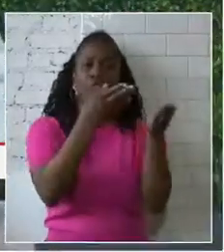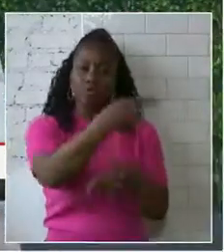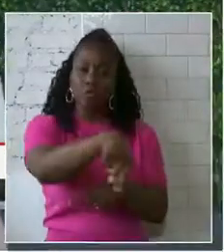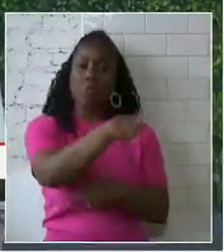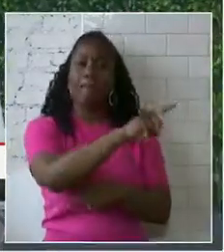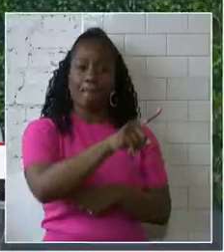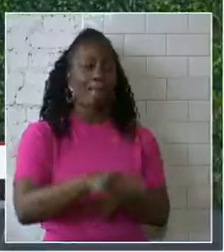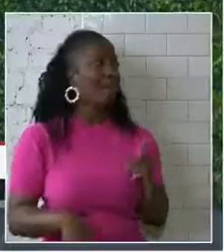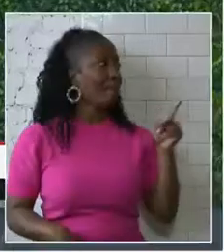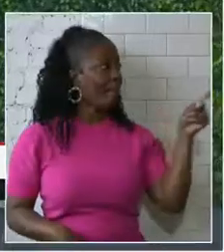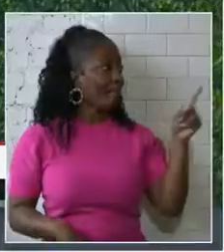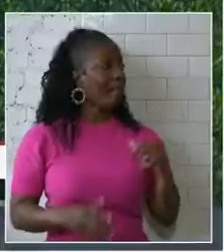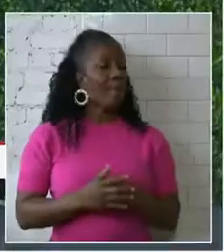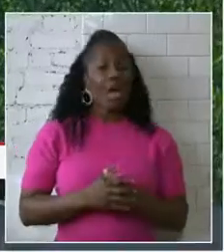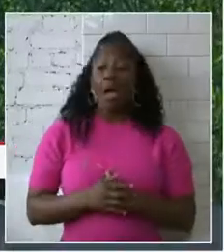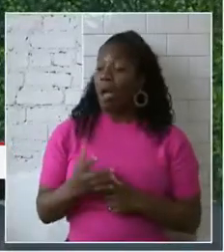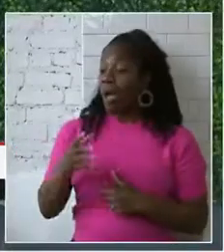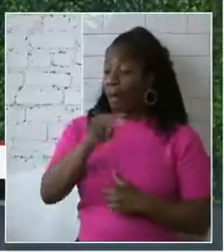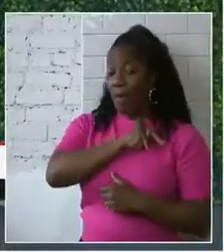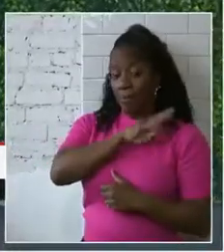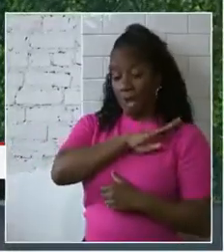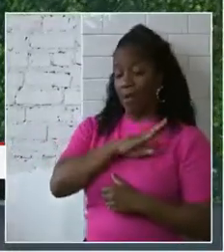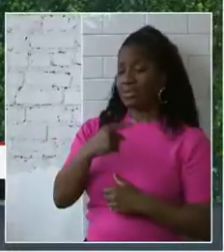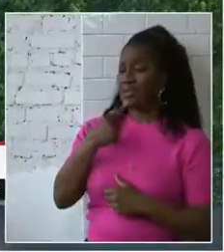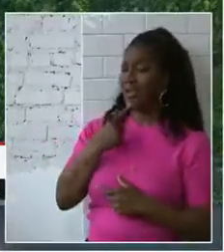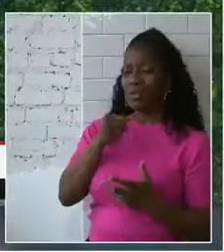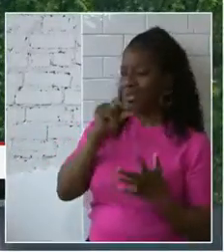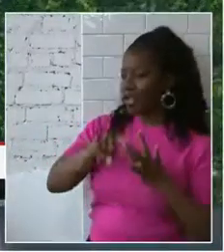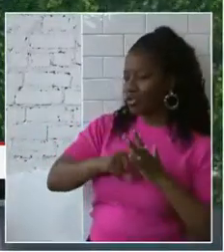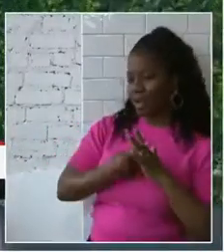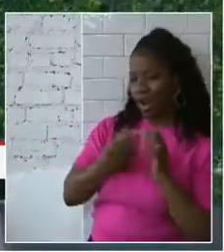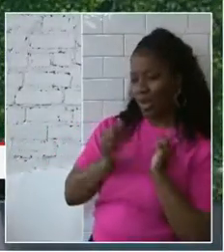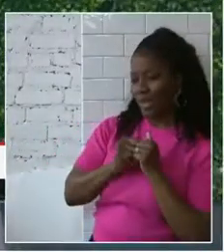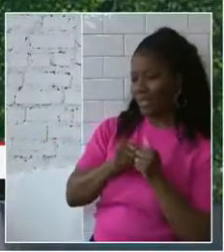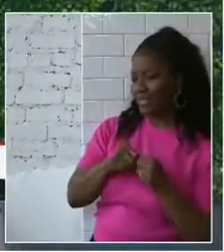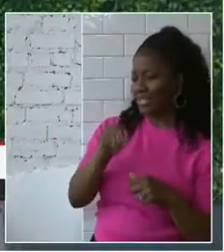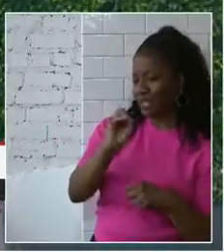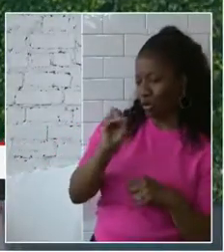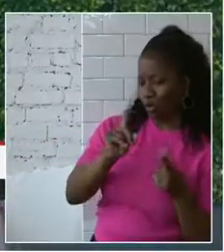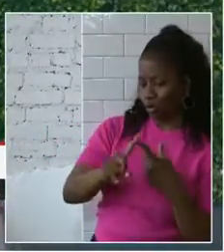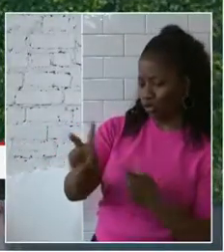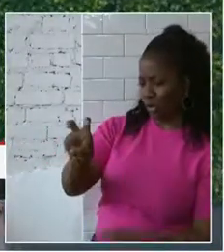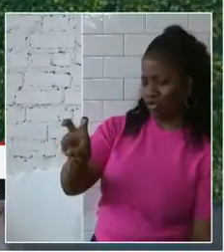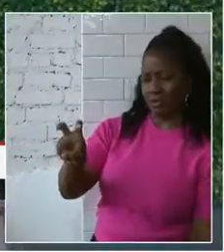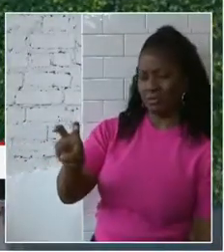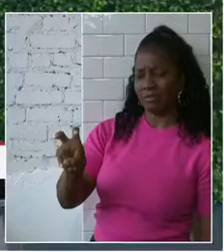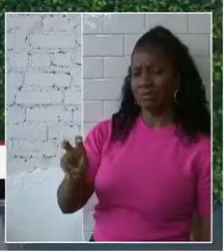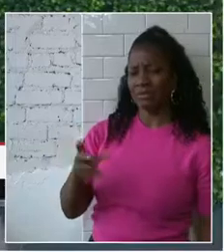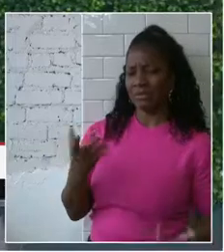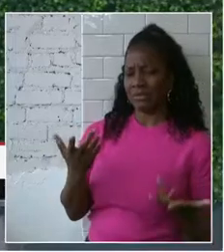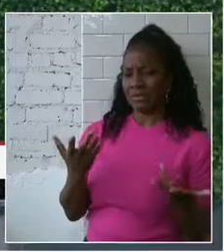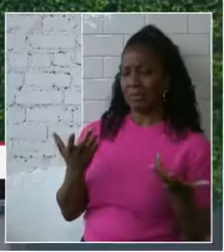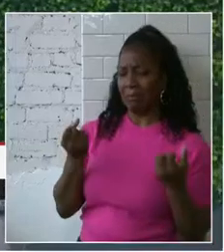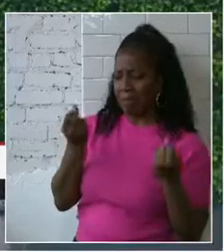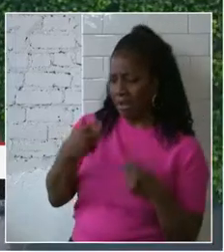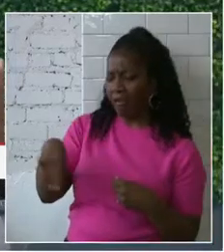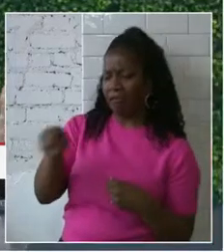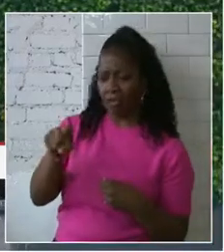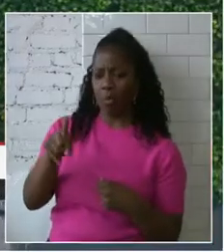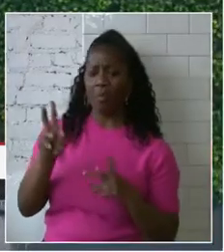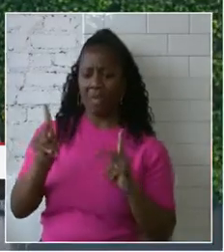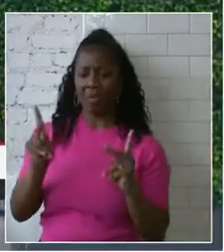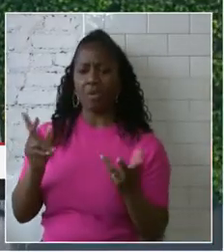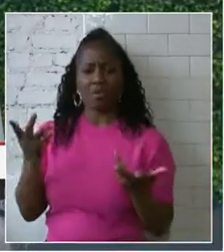I do want to emphasize that it wasn't starting from 0 to 200, as Director Hunter just said. Many people may